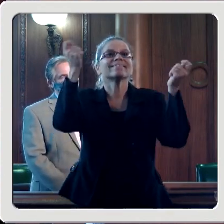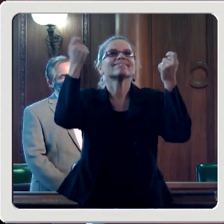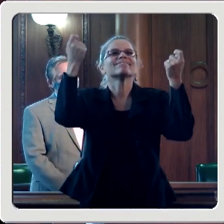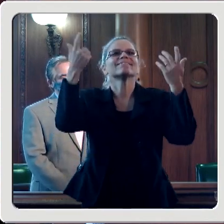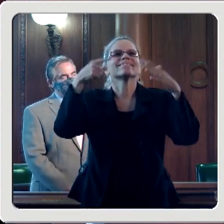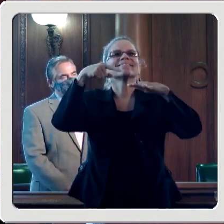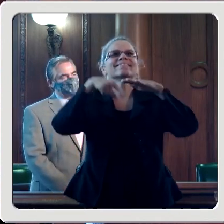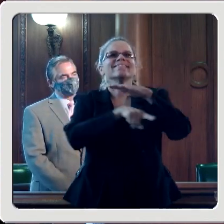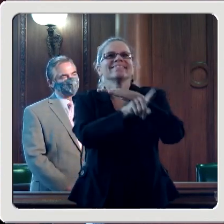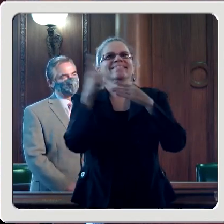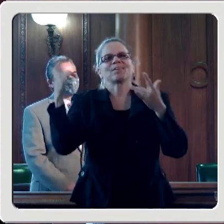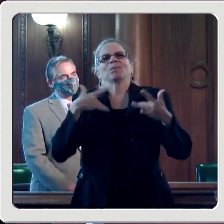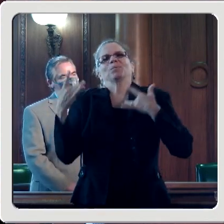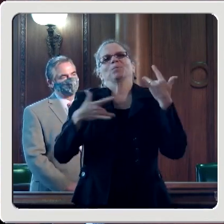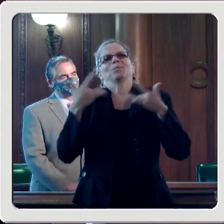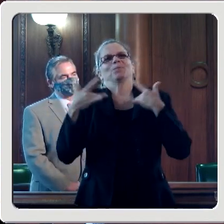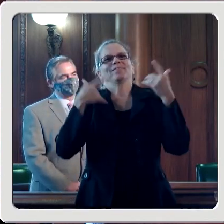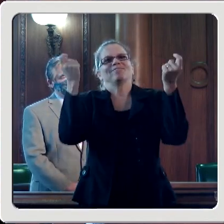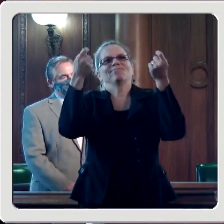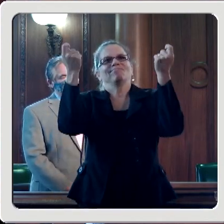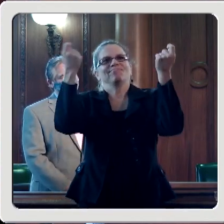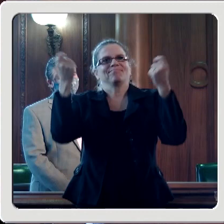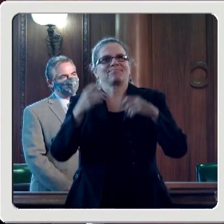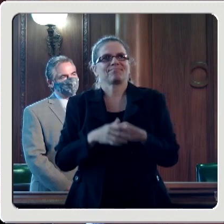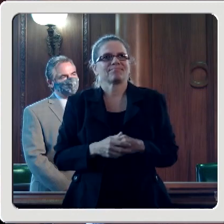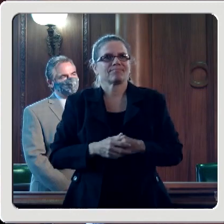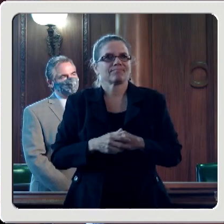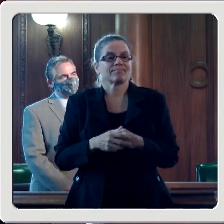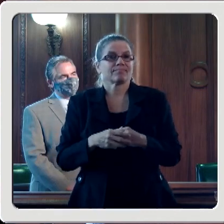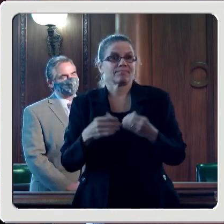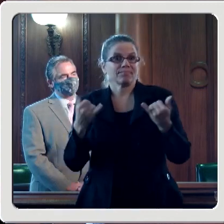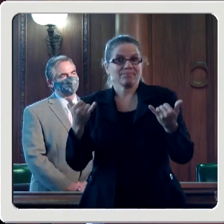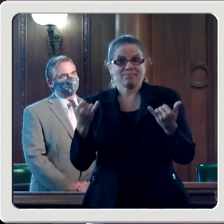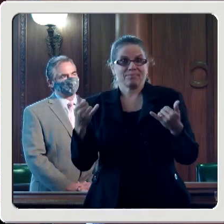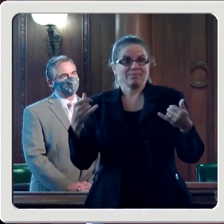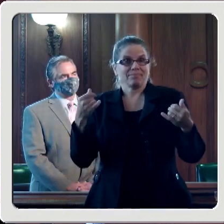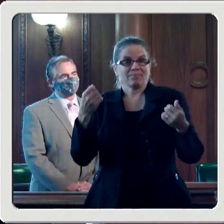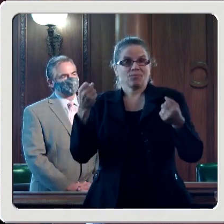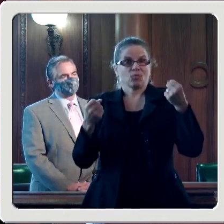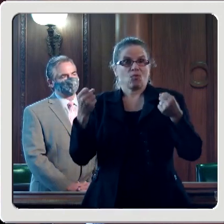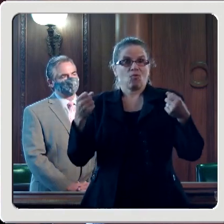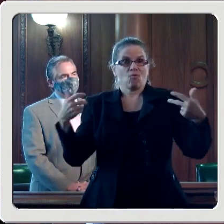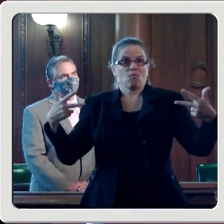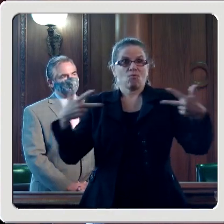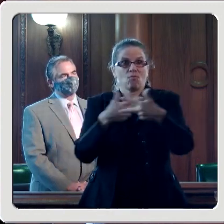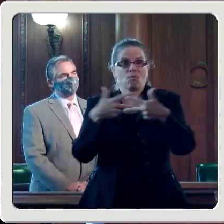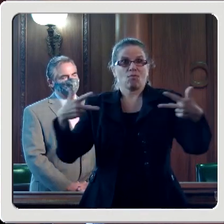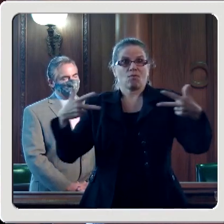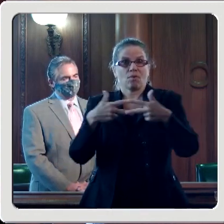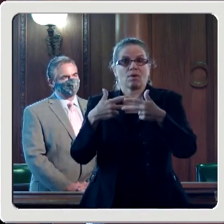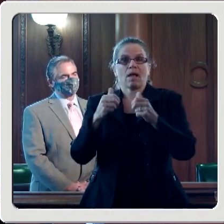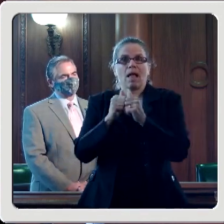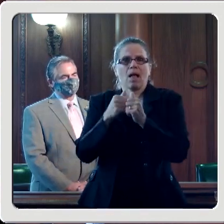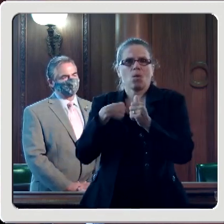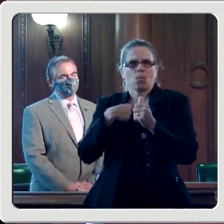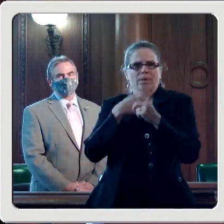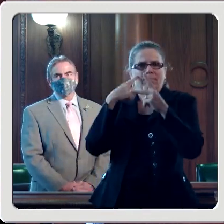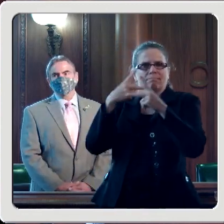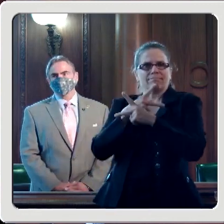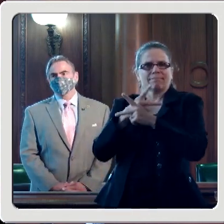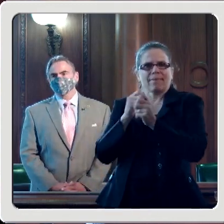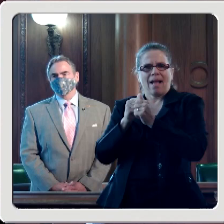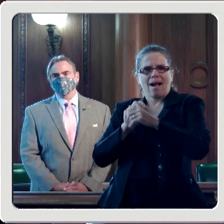will start on that, and at the same time, we're going to be doing design repairs on the tunnel at the Harina School underneath Bernie